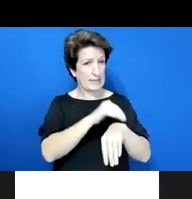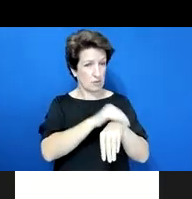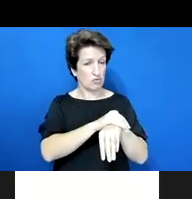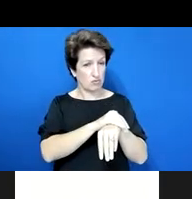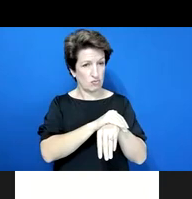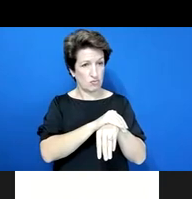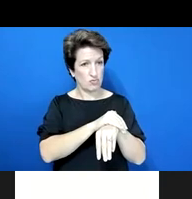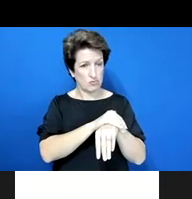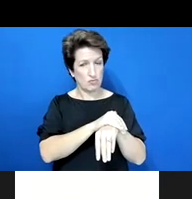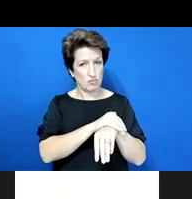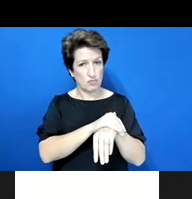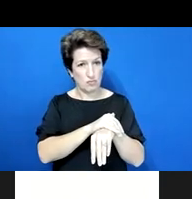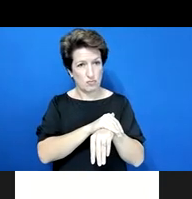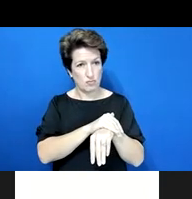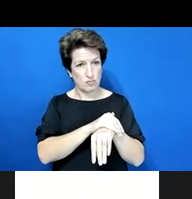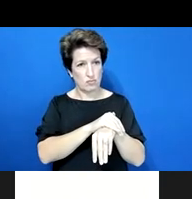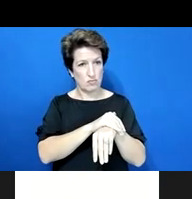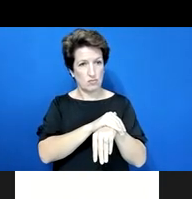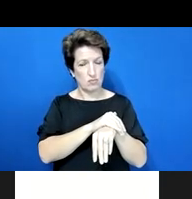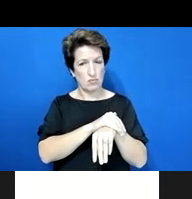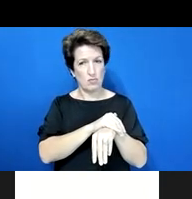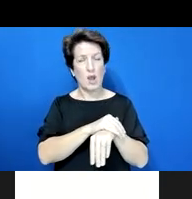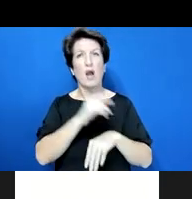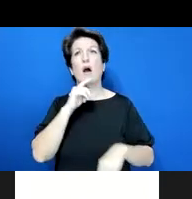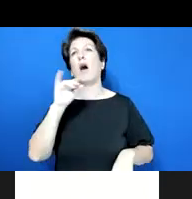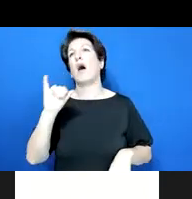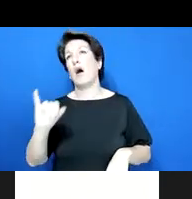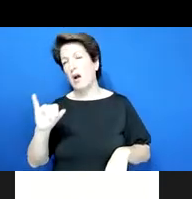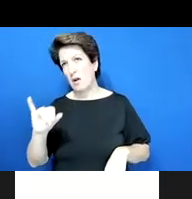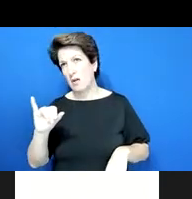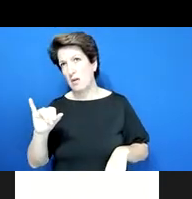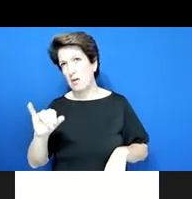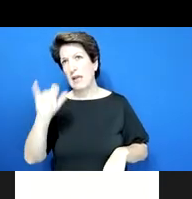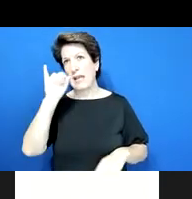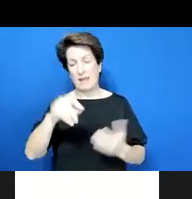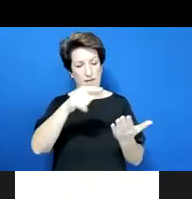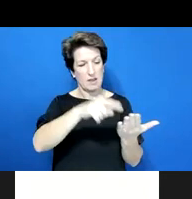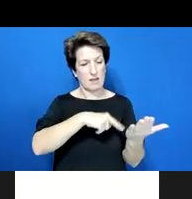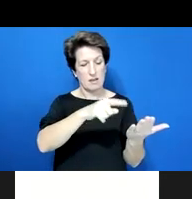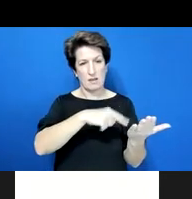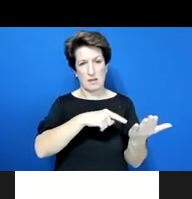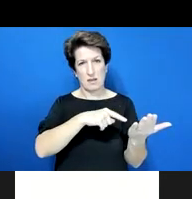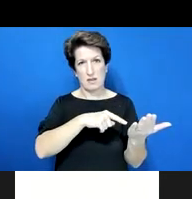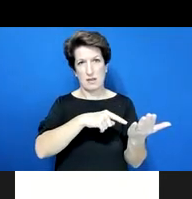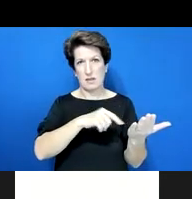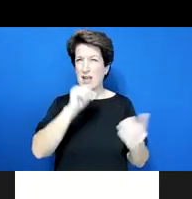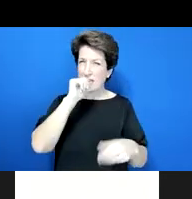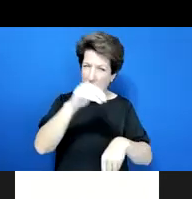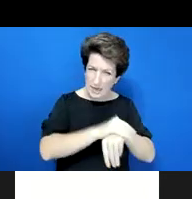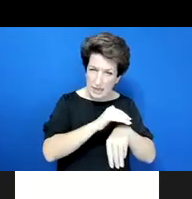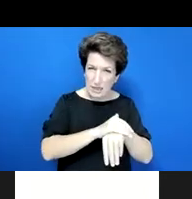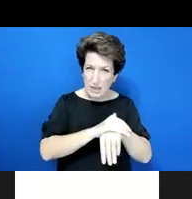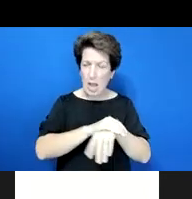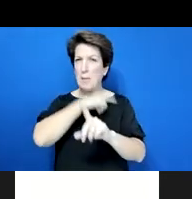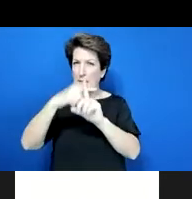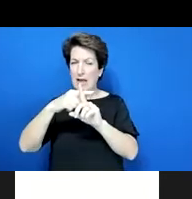what if the vaccine receipt is not in English, vaccination record, and they don't speak English?